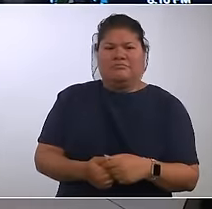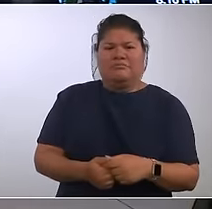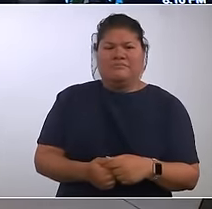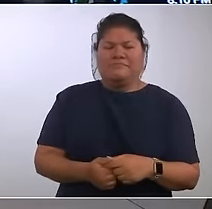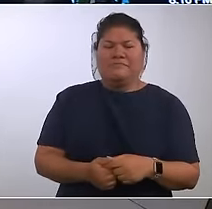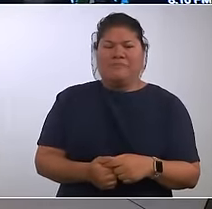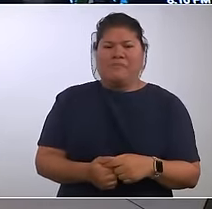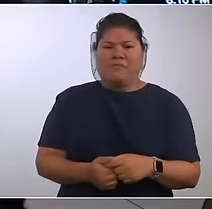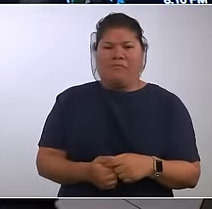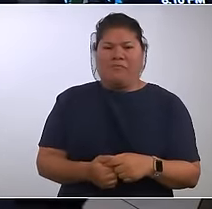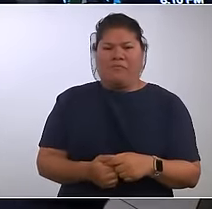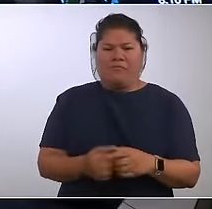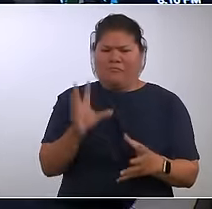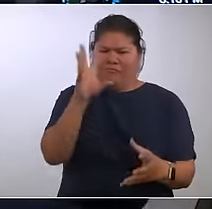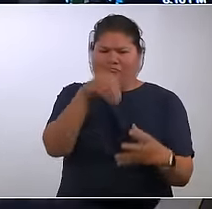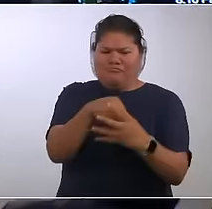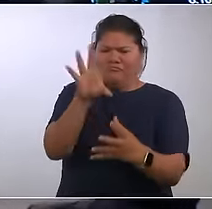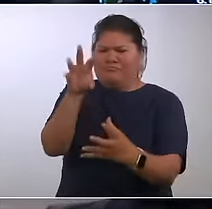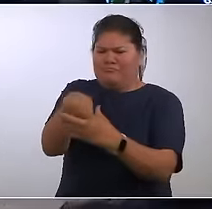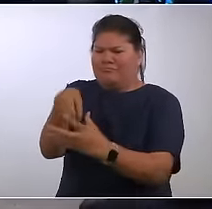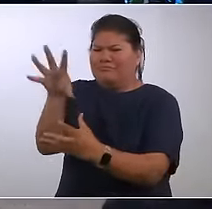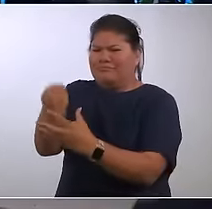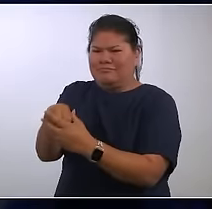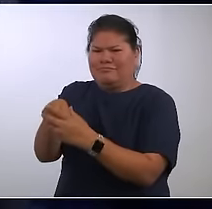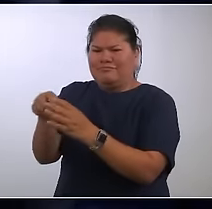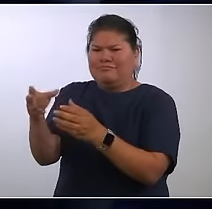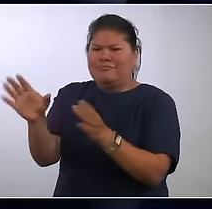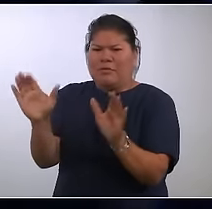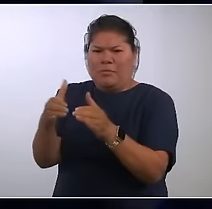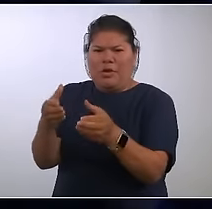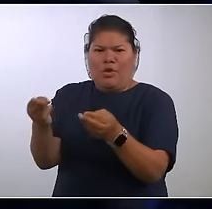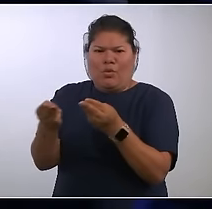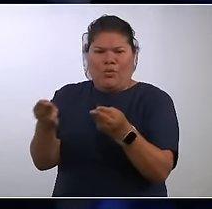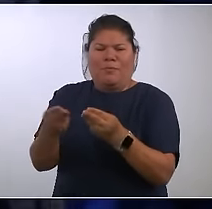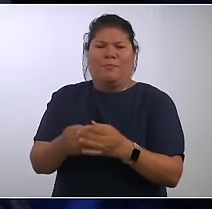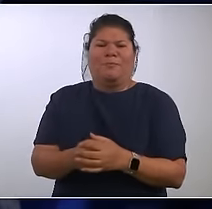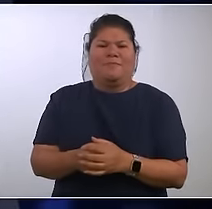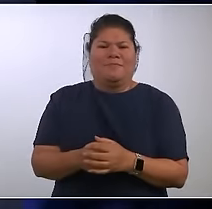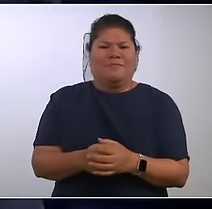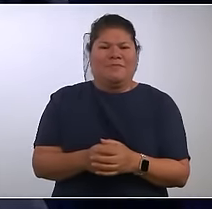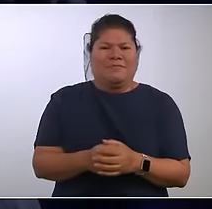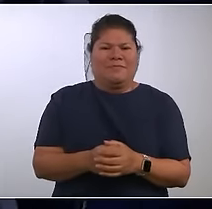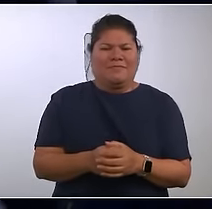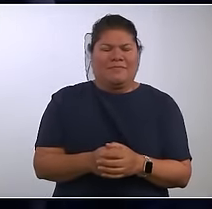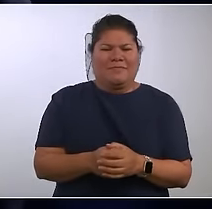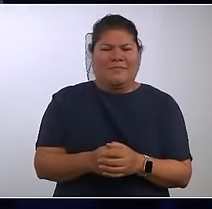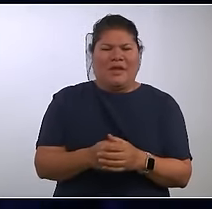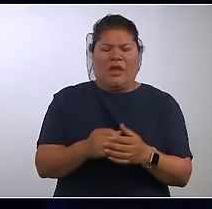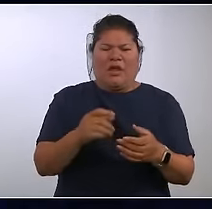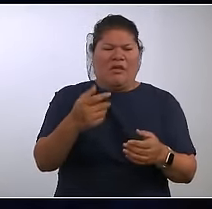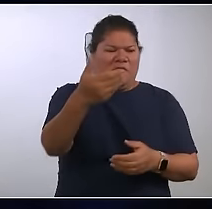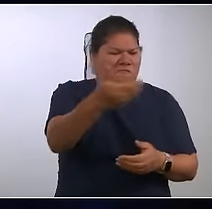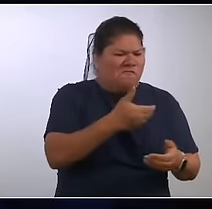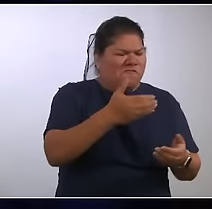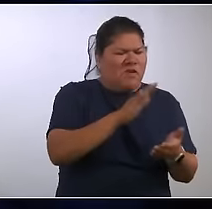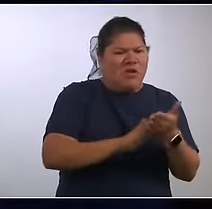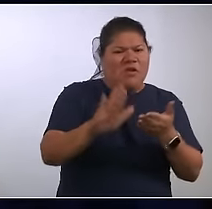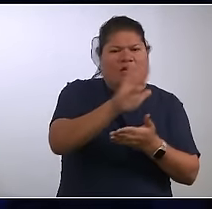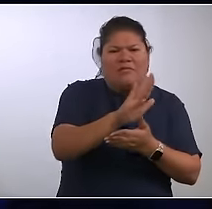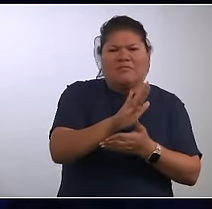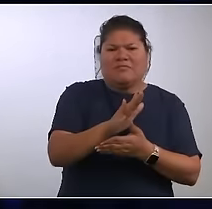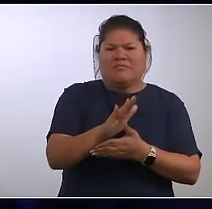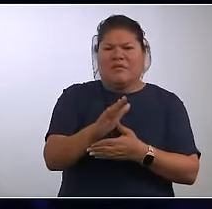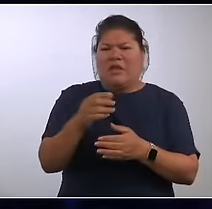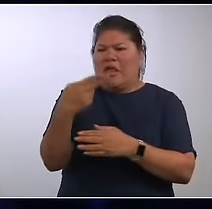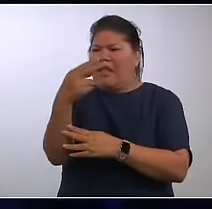de la Asamblea Apostólica. Will be involved in small group ministry. Involucrado en el grupo Winning pequeños. Your college friends. Ganando a sus amigos Winning de la